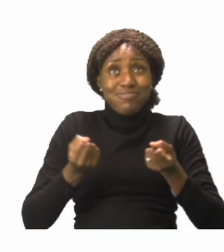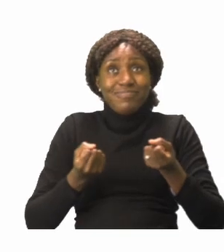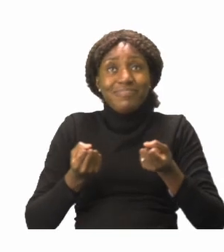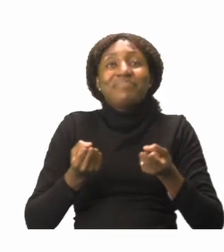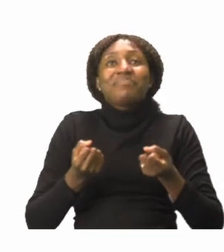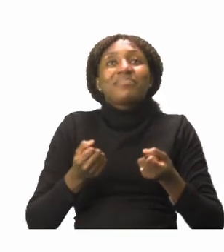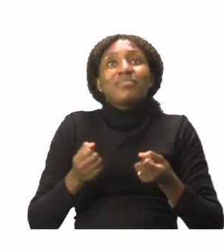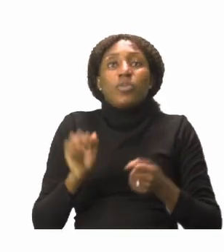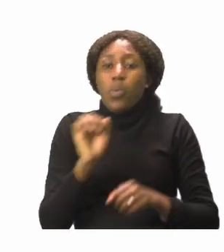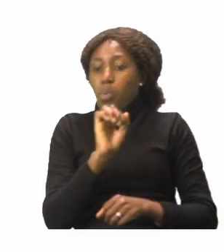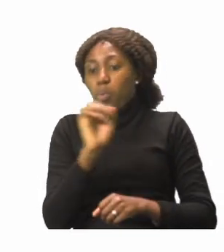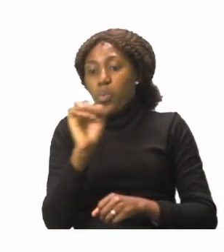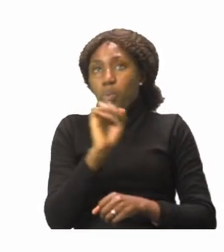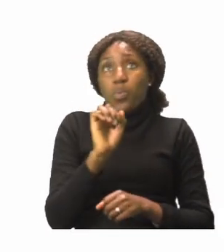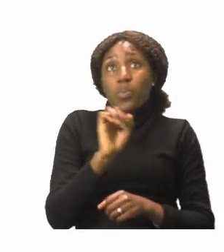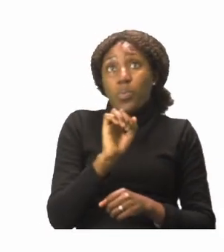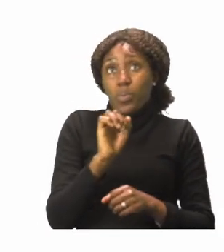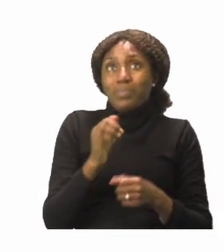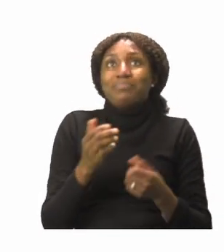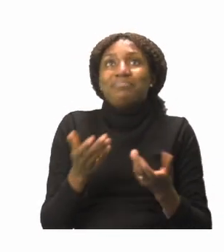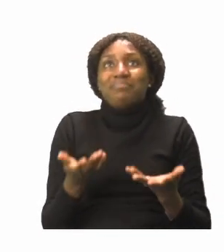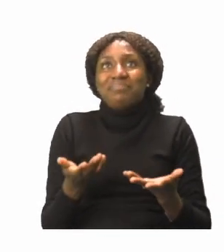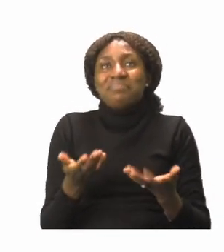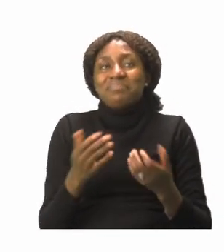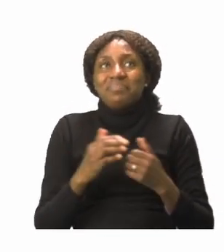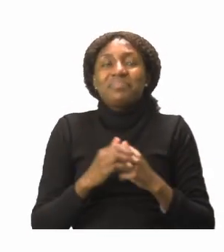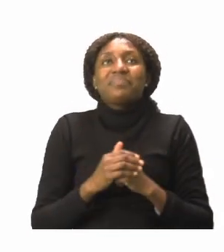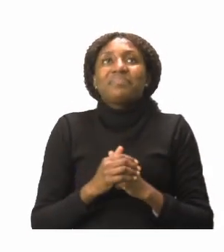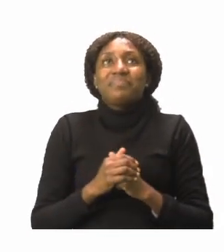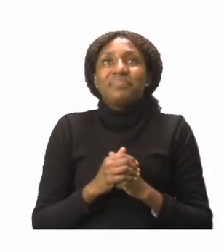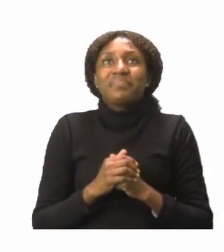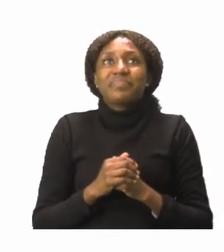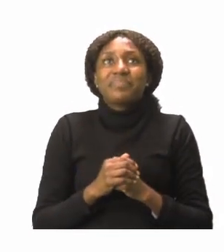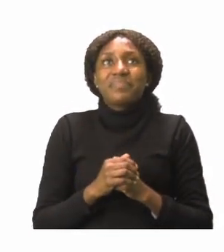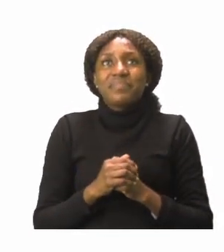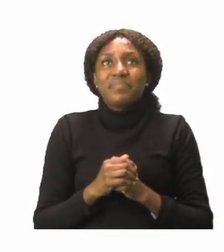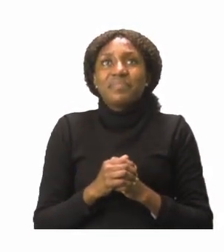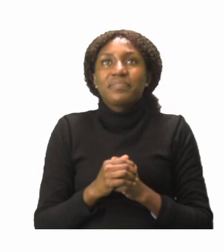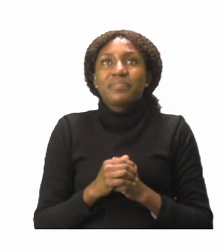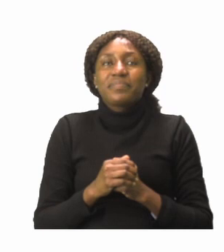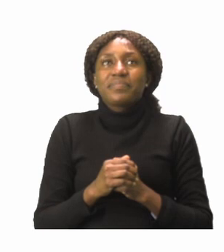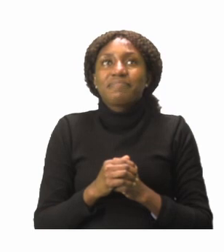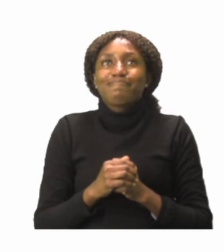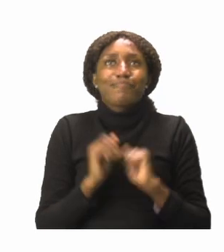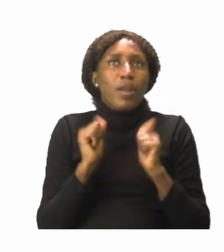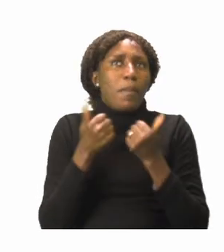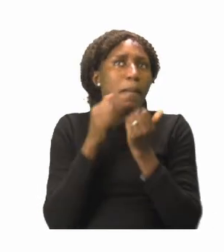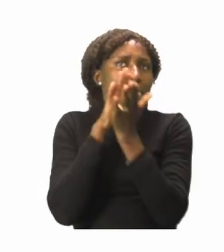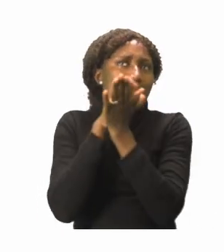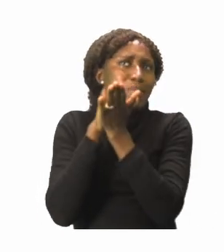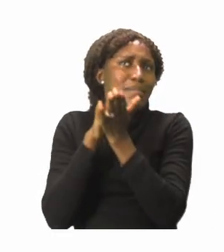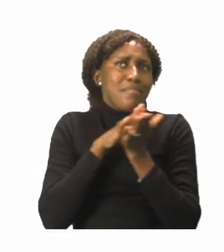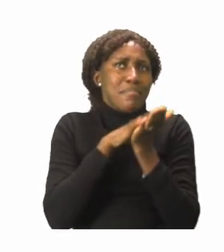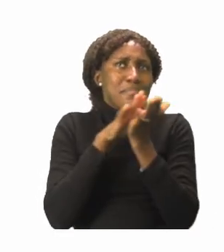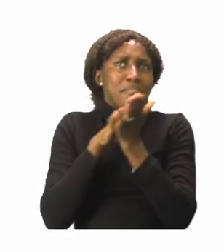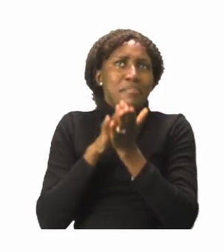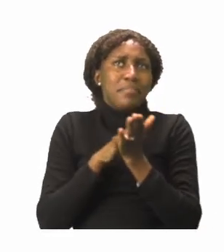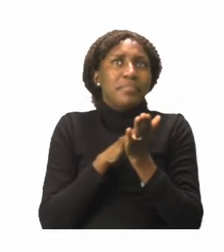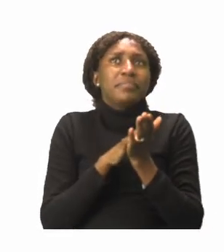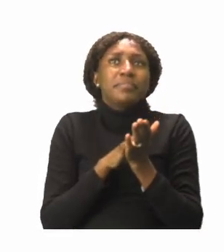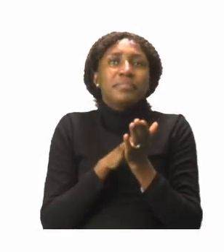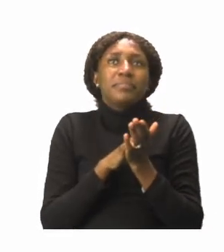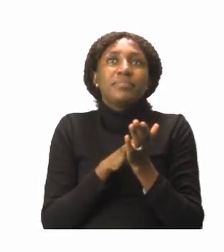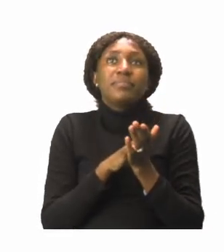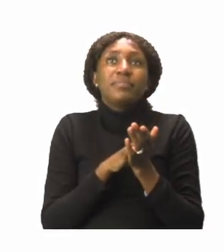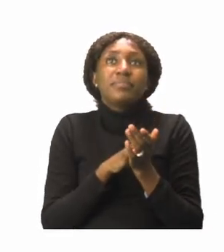car. Car. Well done. Now it's going to